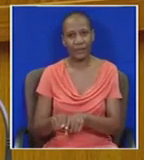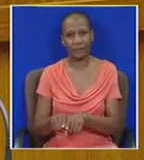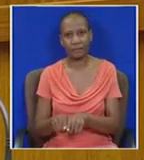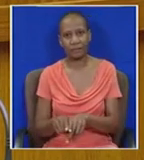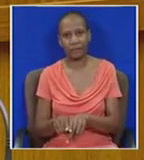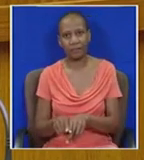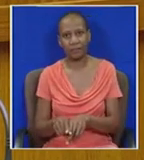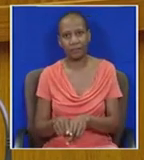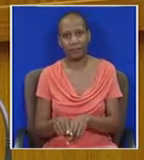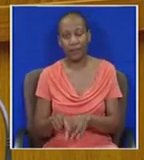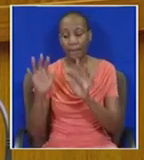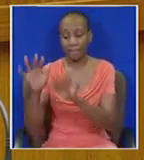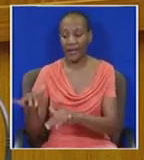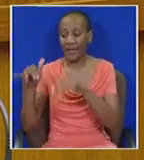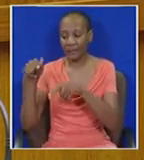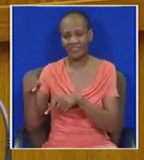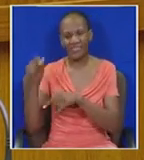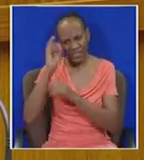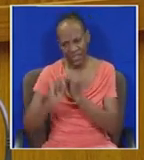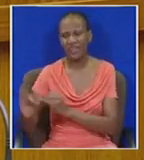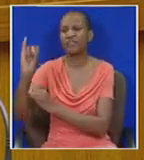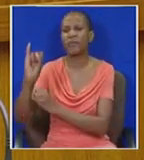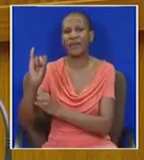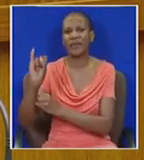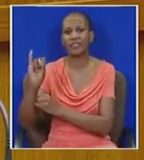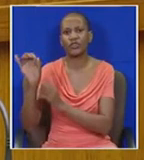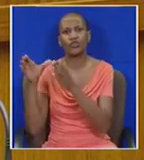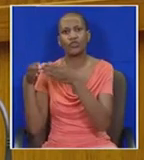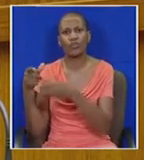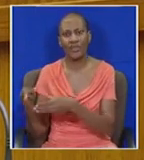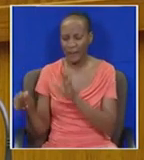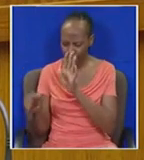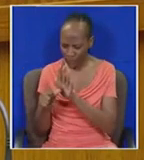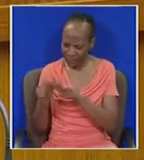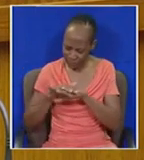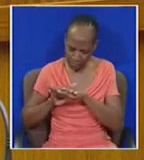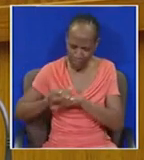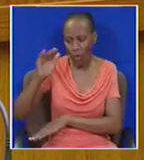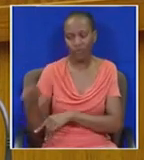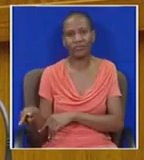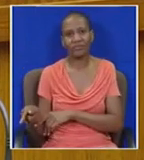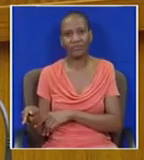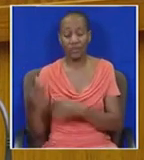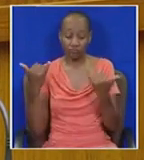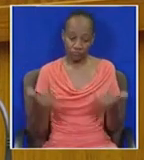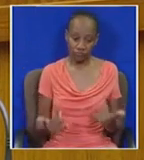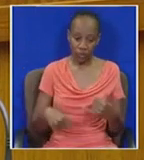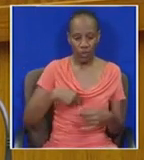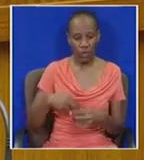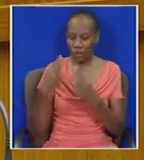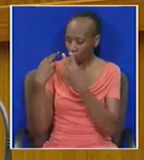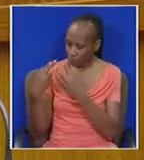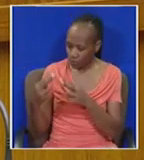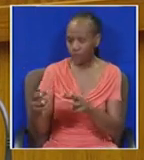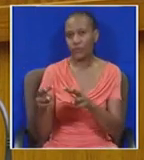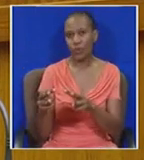The independence of Parliament as an arm of state remains sacrosanct. We must therefore review the role